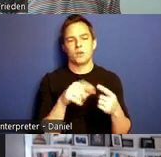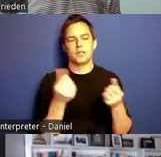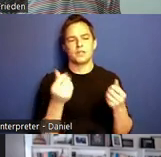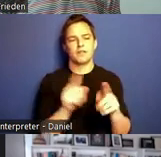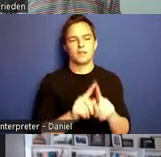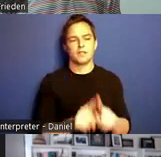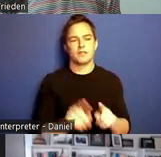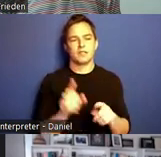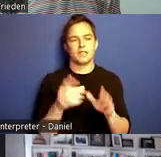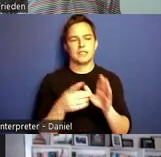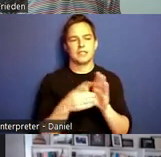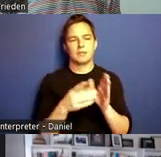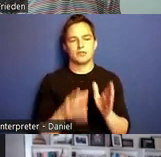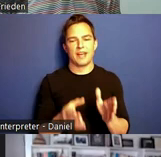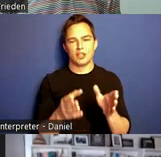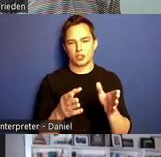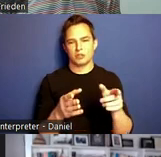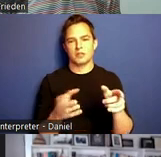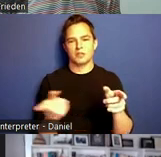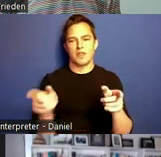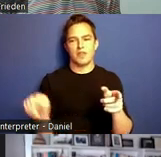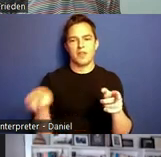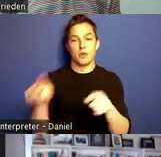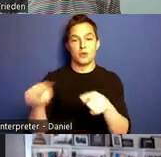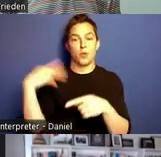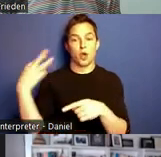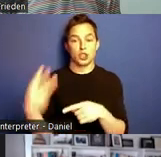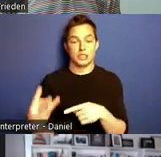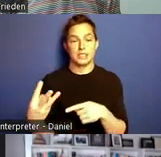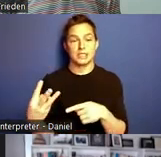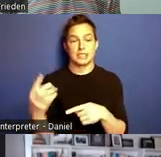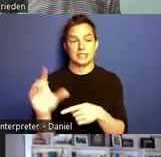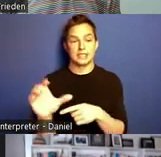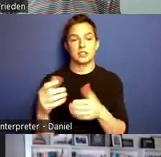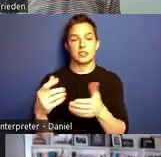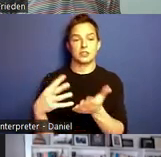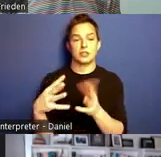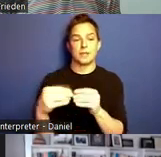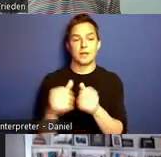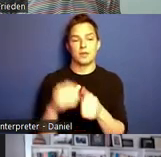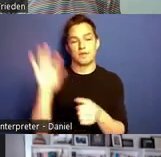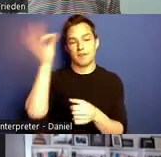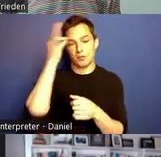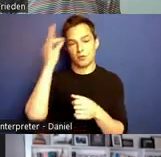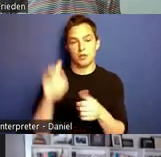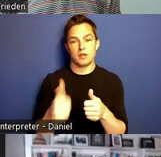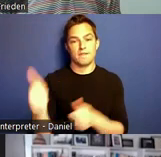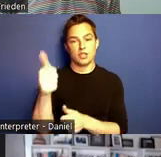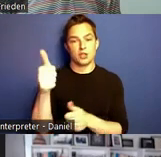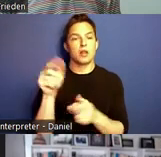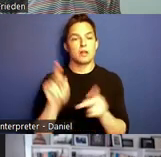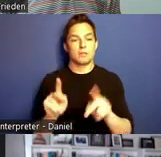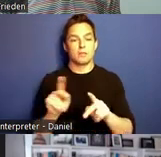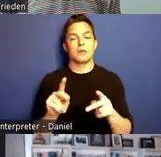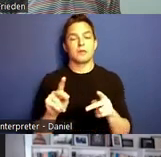to Washington to meet with federal officials and with the president in the hope that they